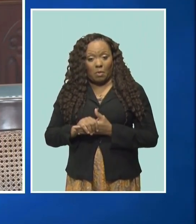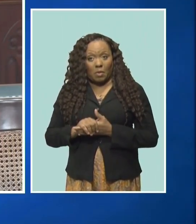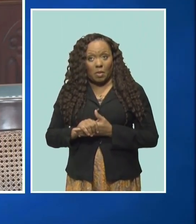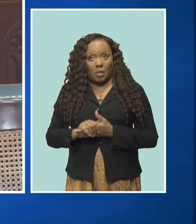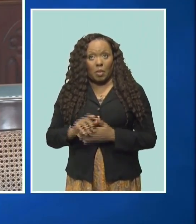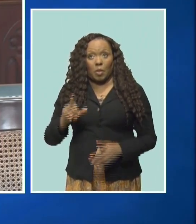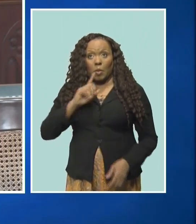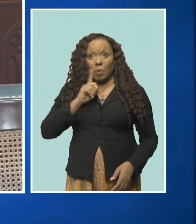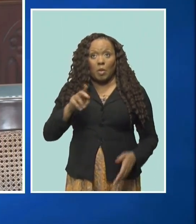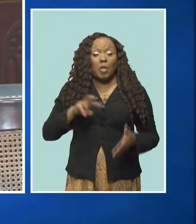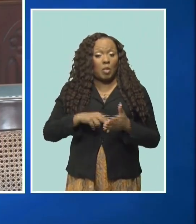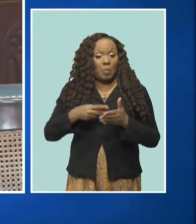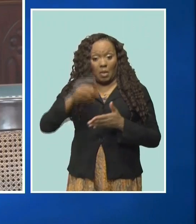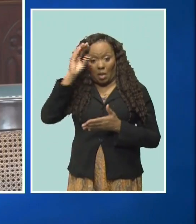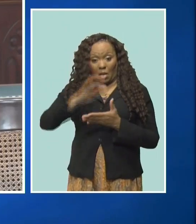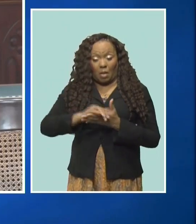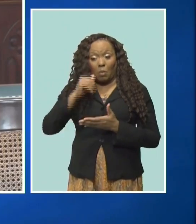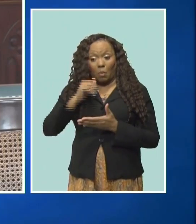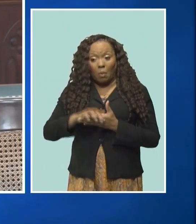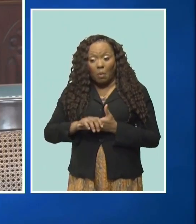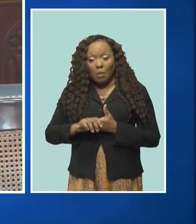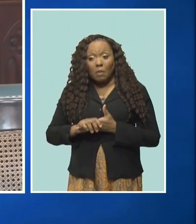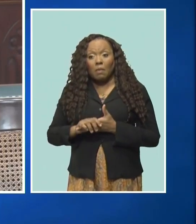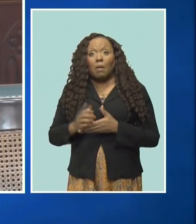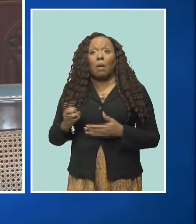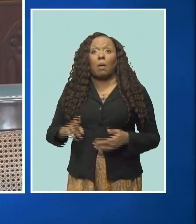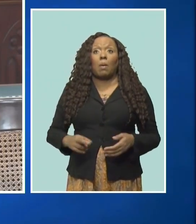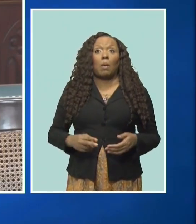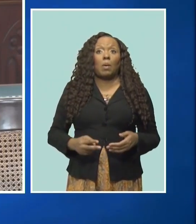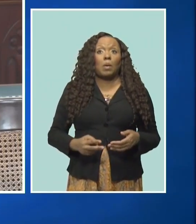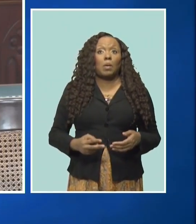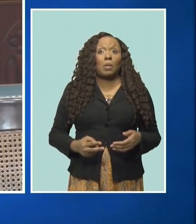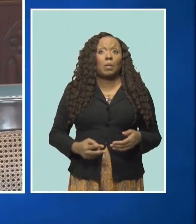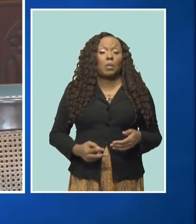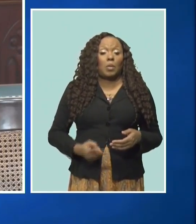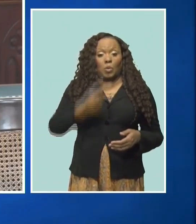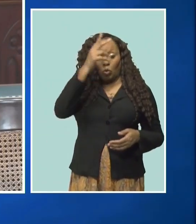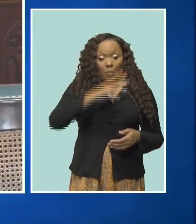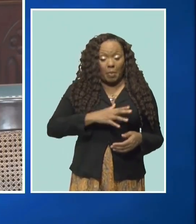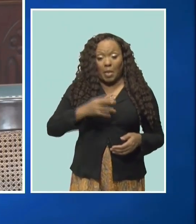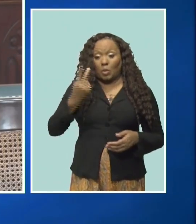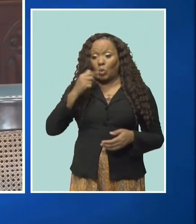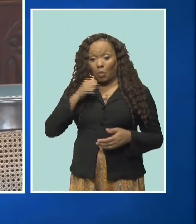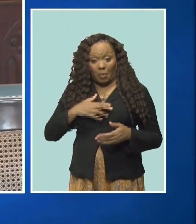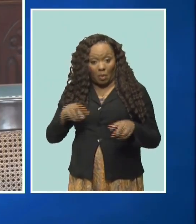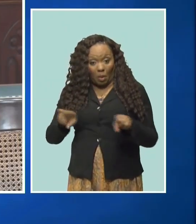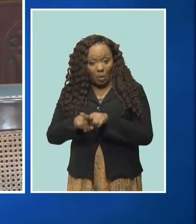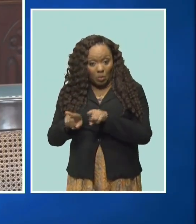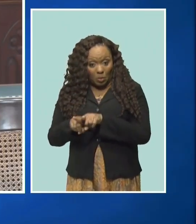the sex of the parties,